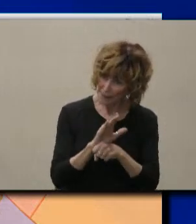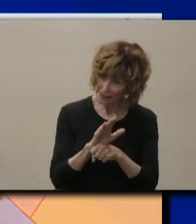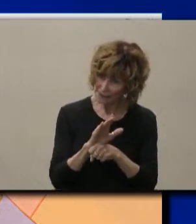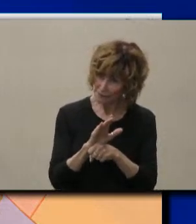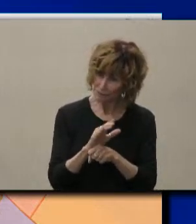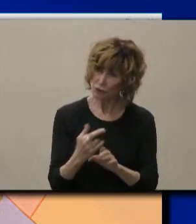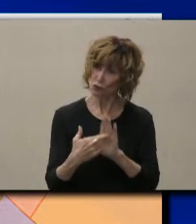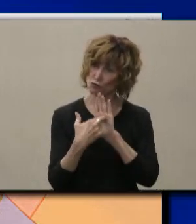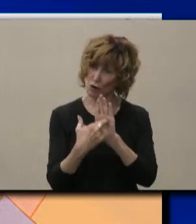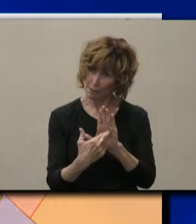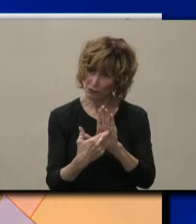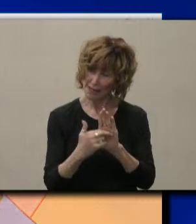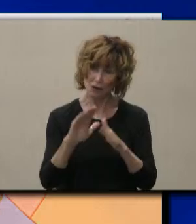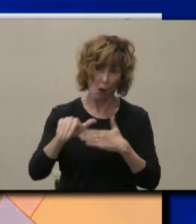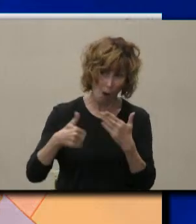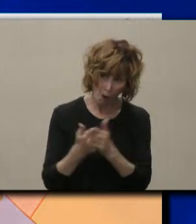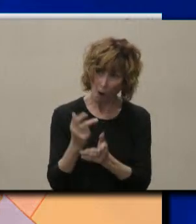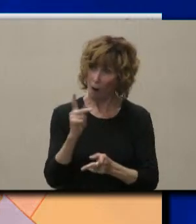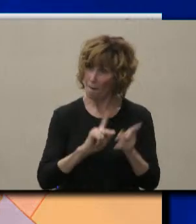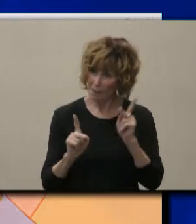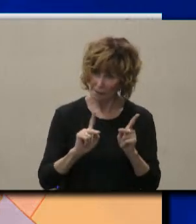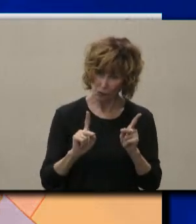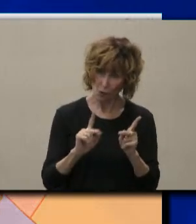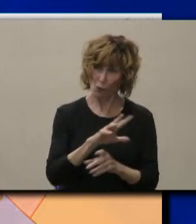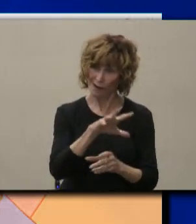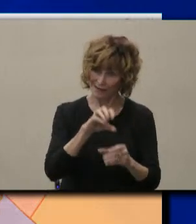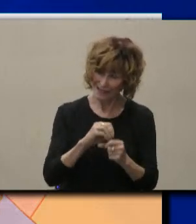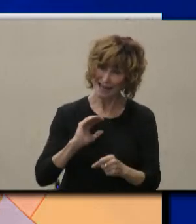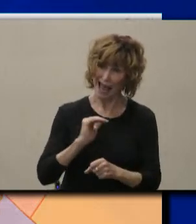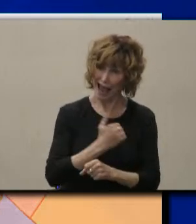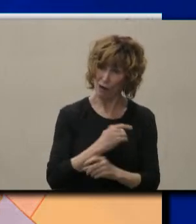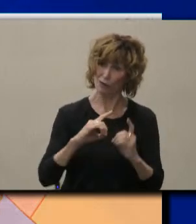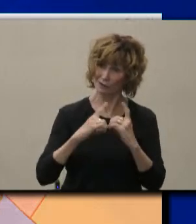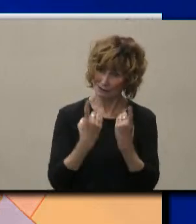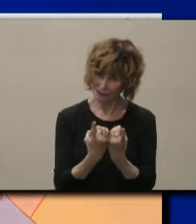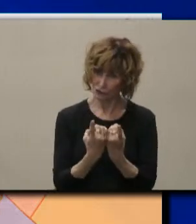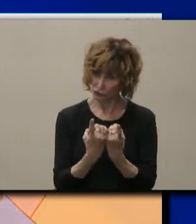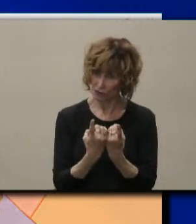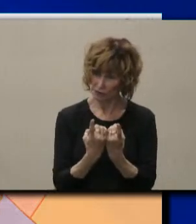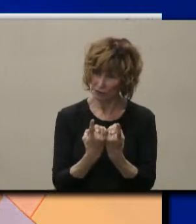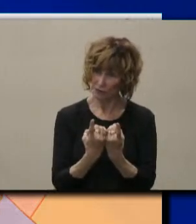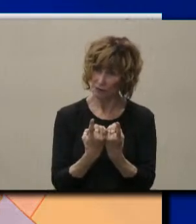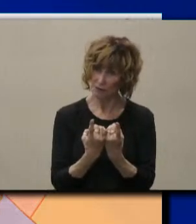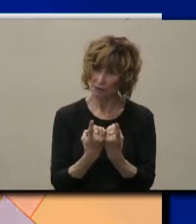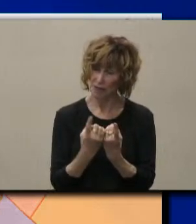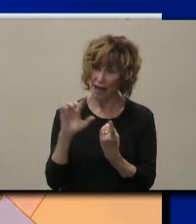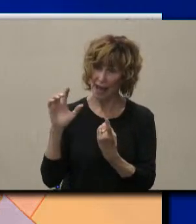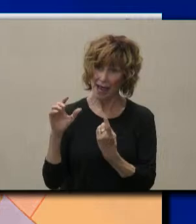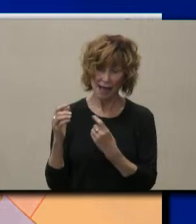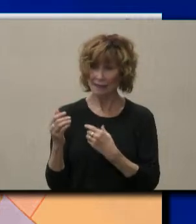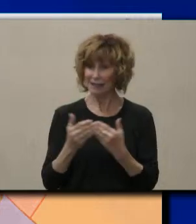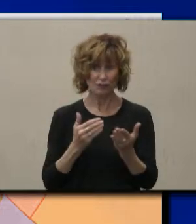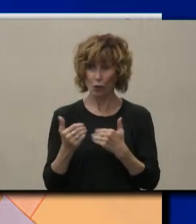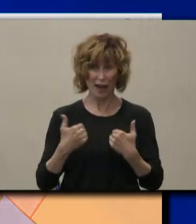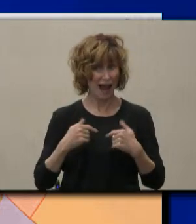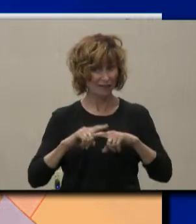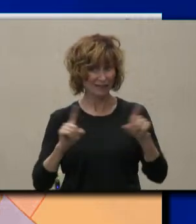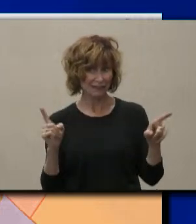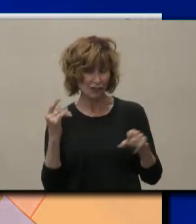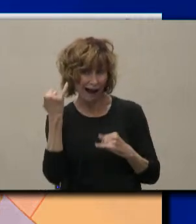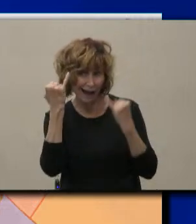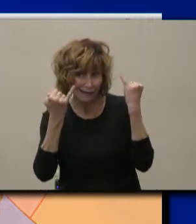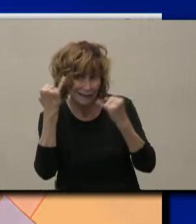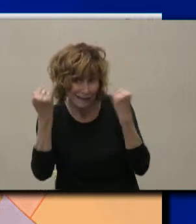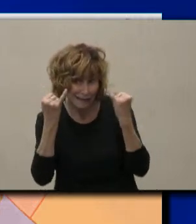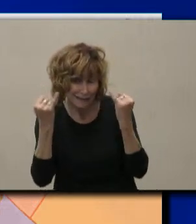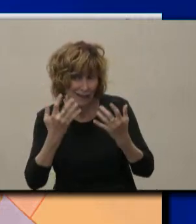representing all residents within our city. We may, differ on, different philosophies and whatnot, but when it comes